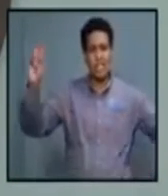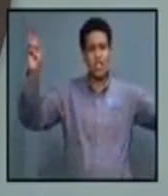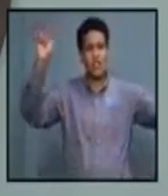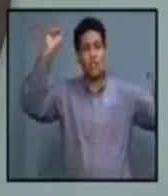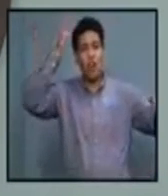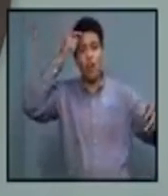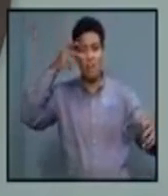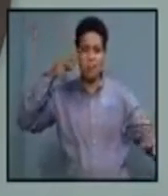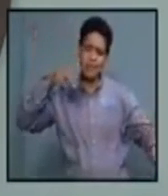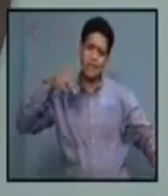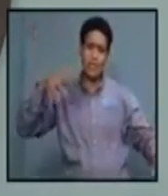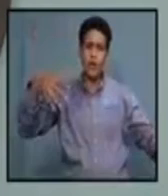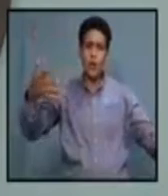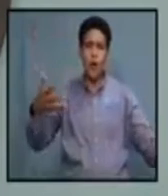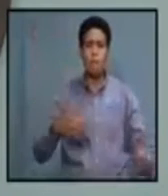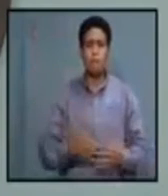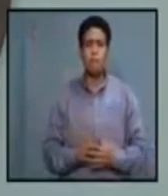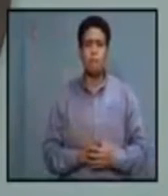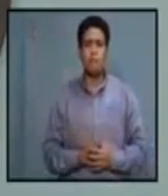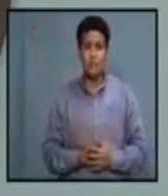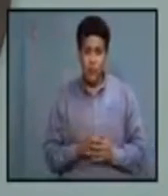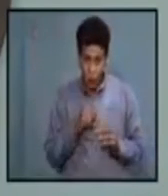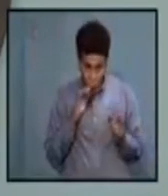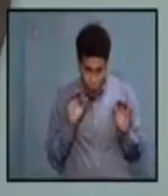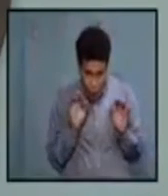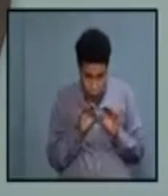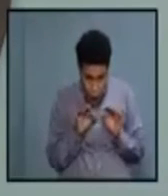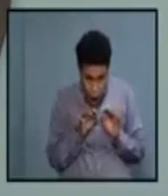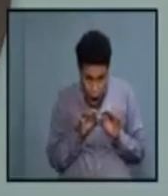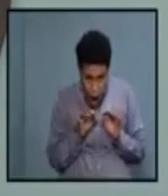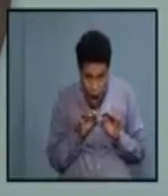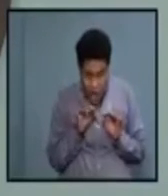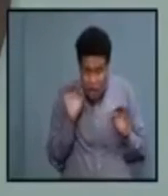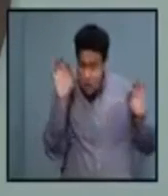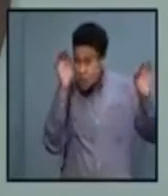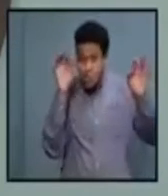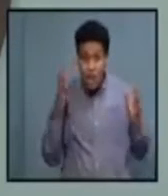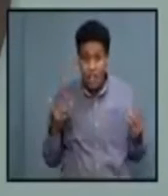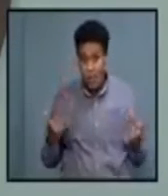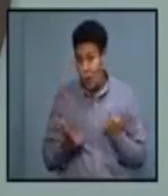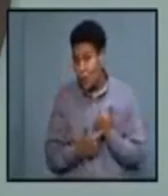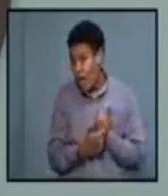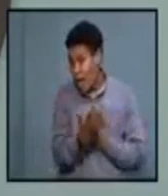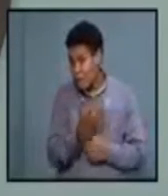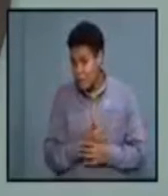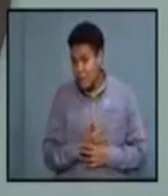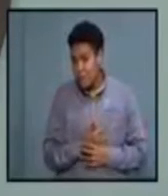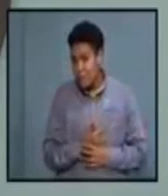government is it worth the distraction at this time?